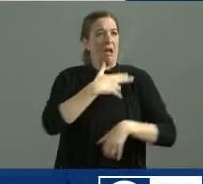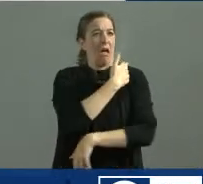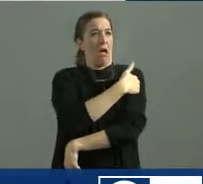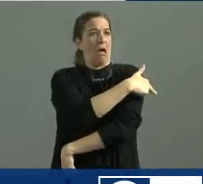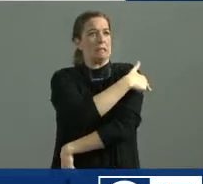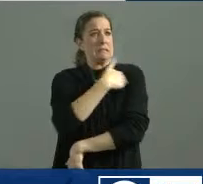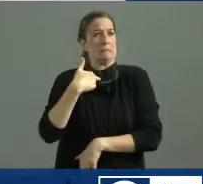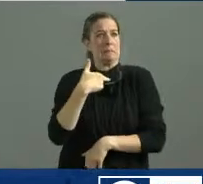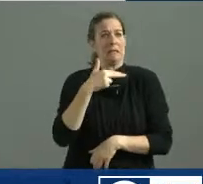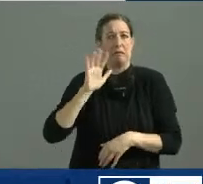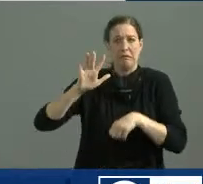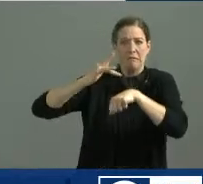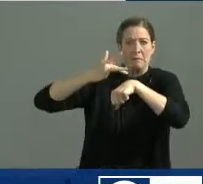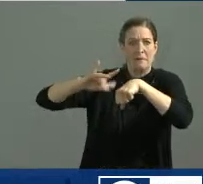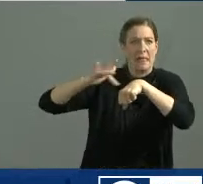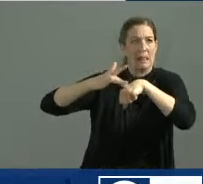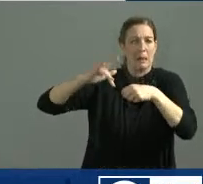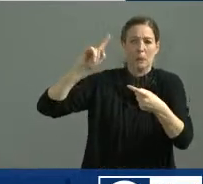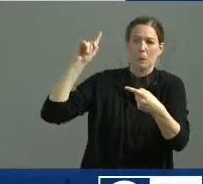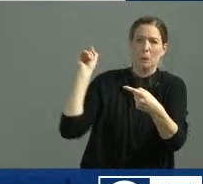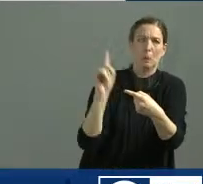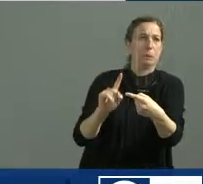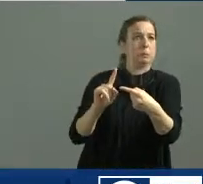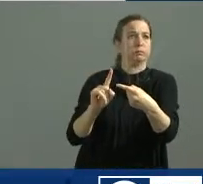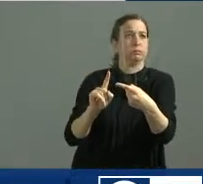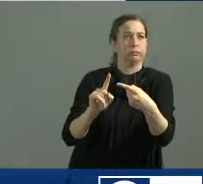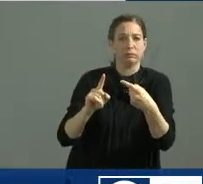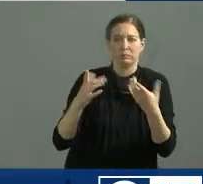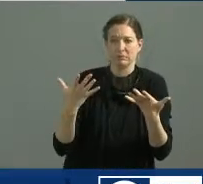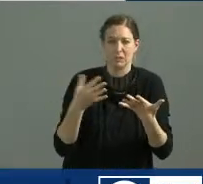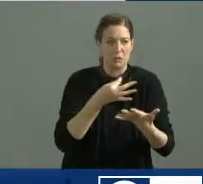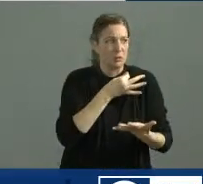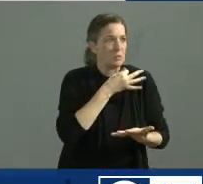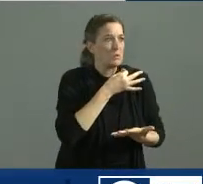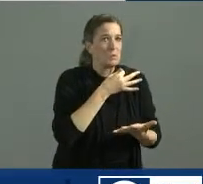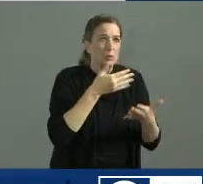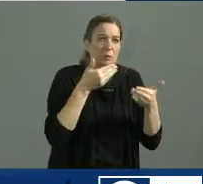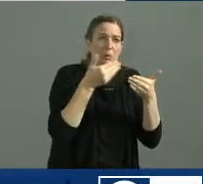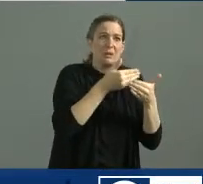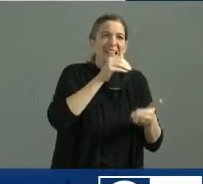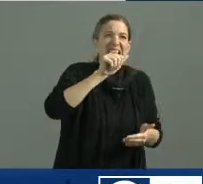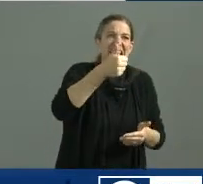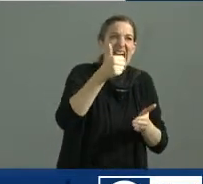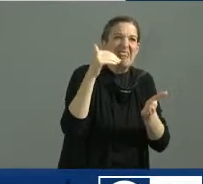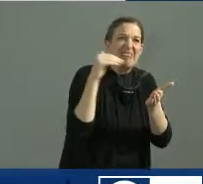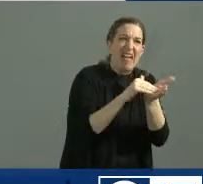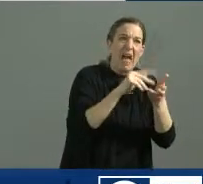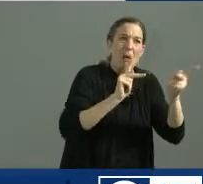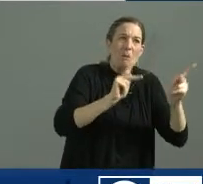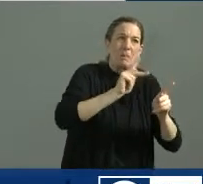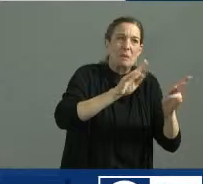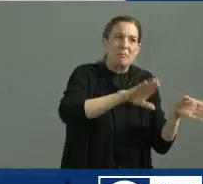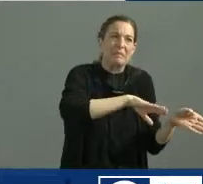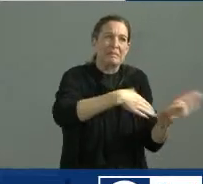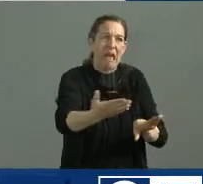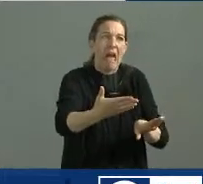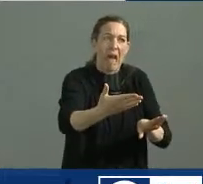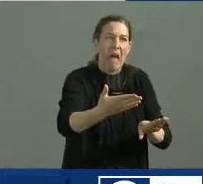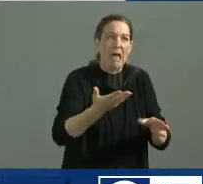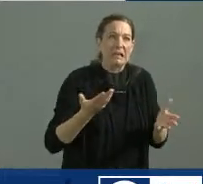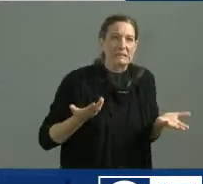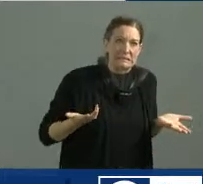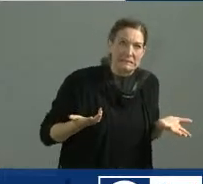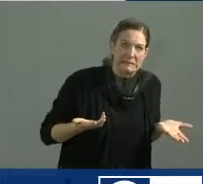inpatient. We're looking at record numbers. We're going to hit 10,000 deaths probably overnight. And yet we